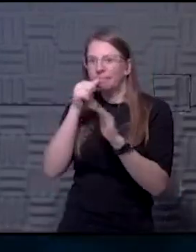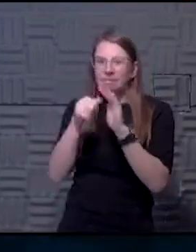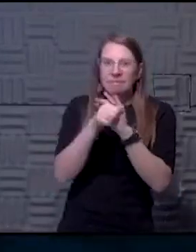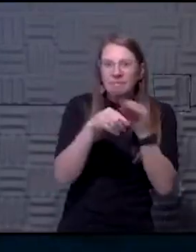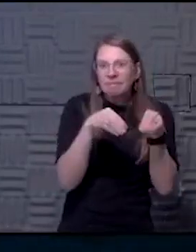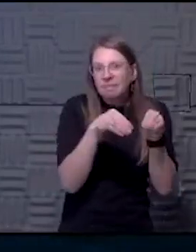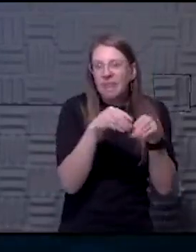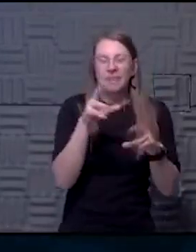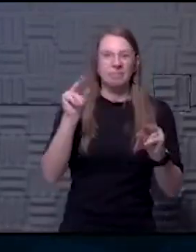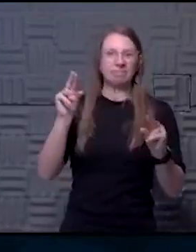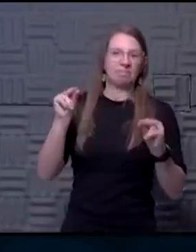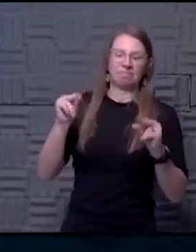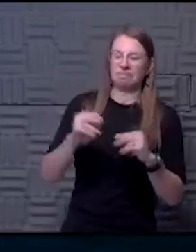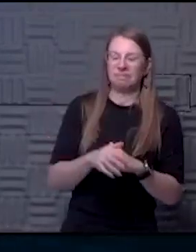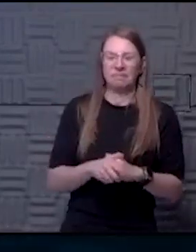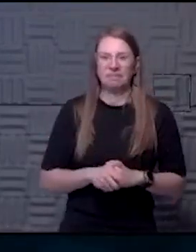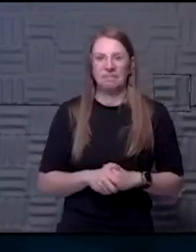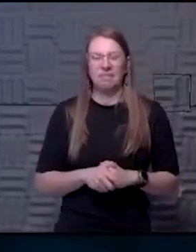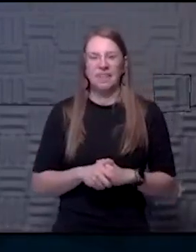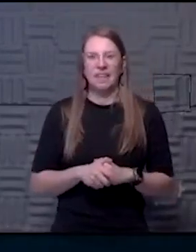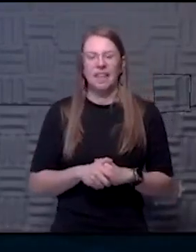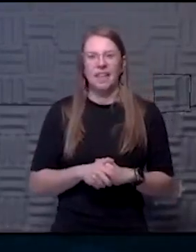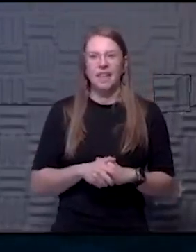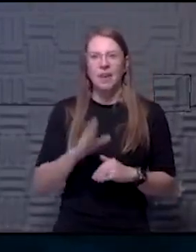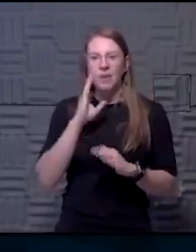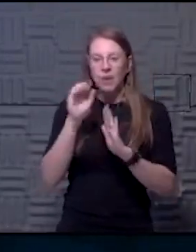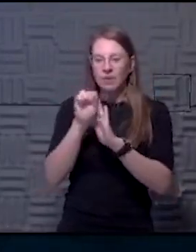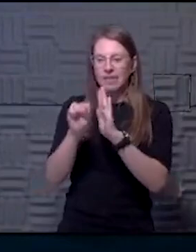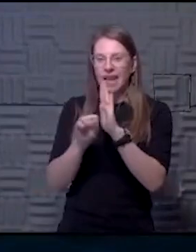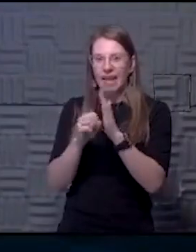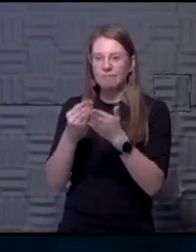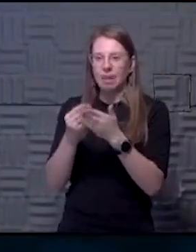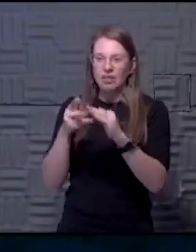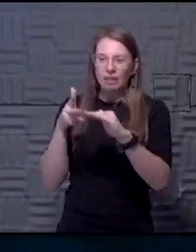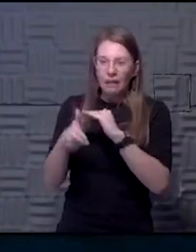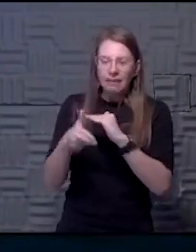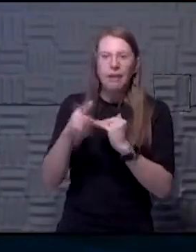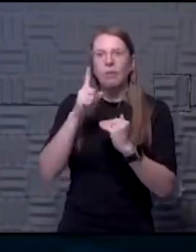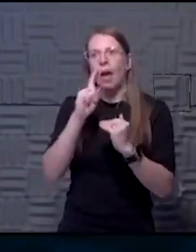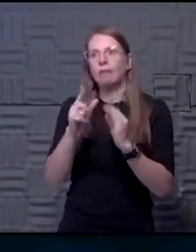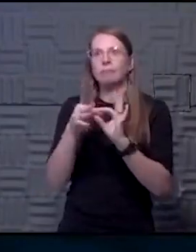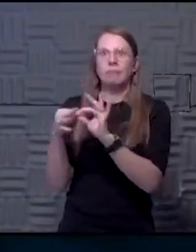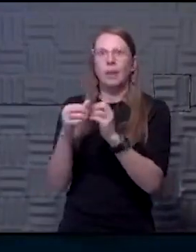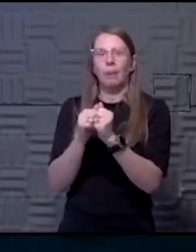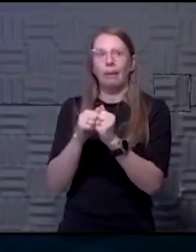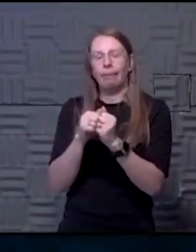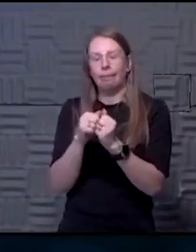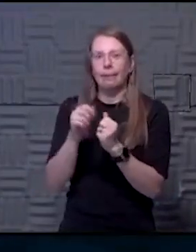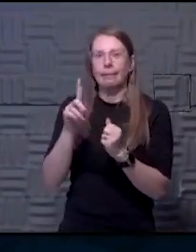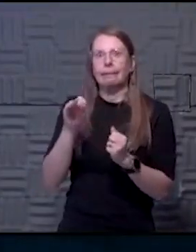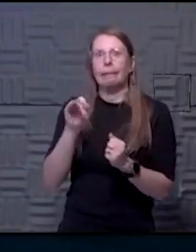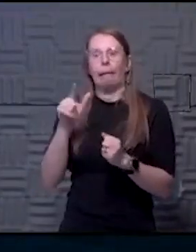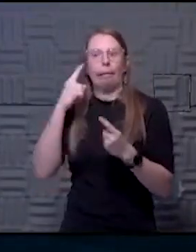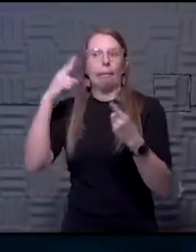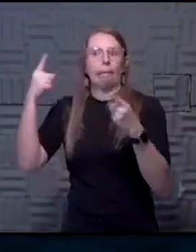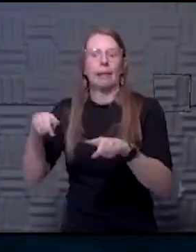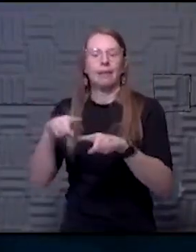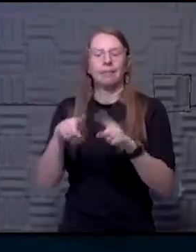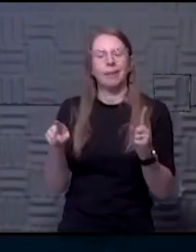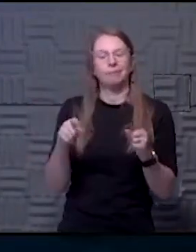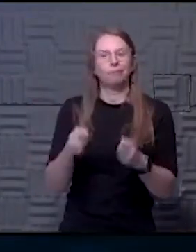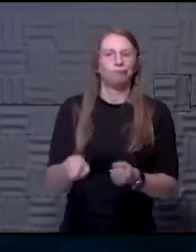sadly. Well, we knew the state faced budget cuts. We were afraid maybe that was part of the deal, but I guess it does sound like that's true. We'll have to dispel